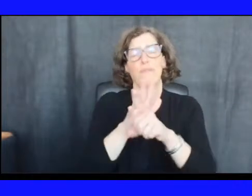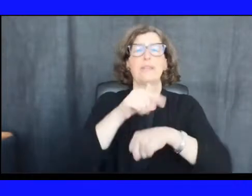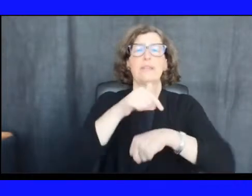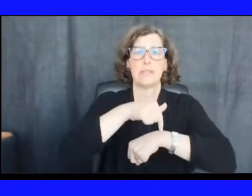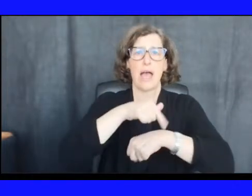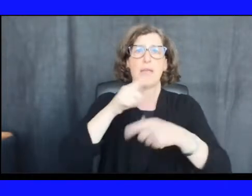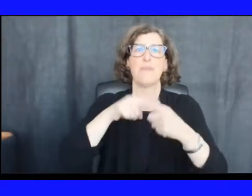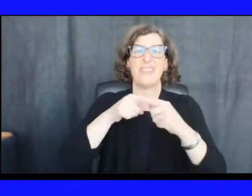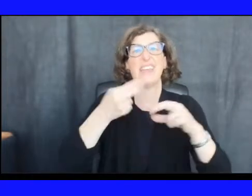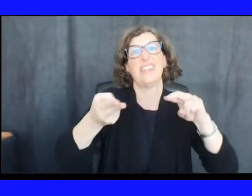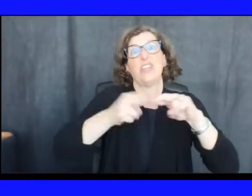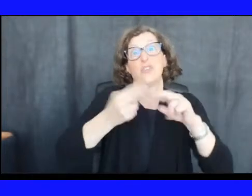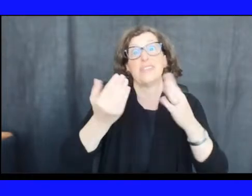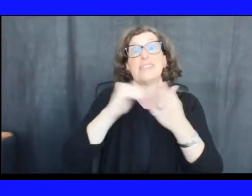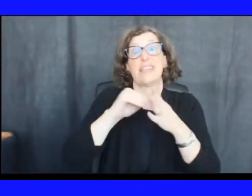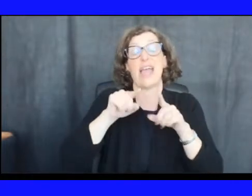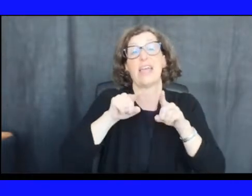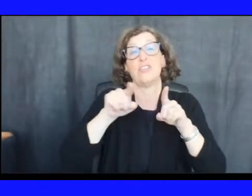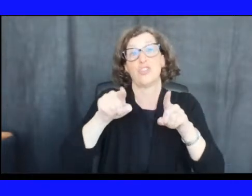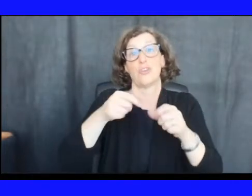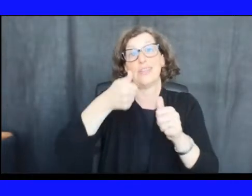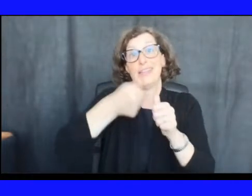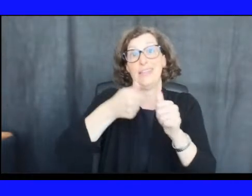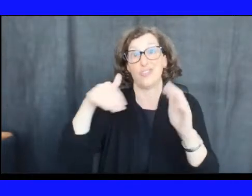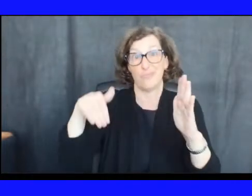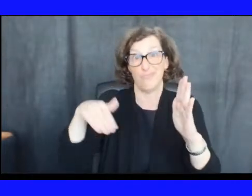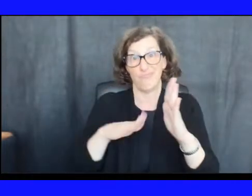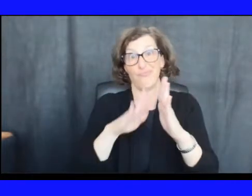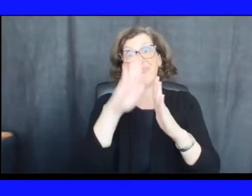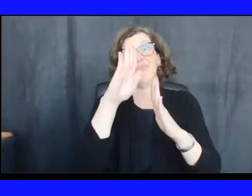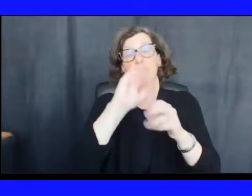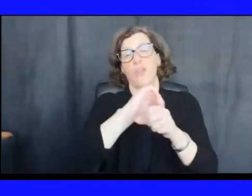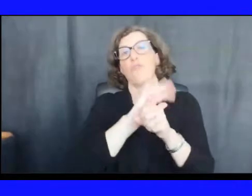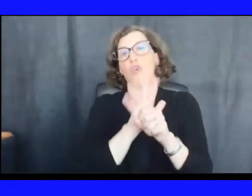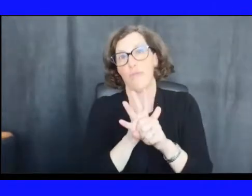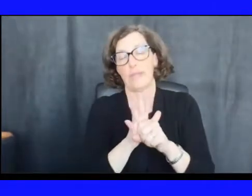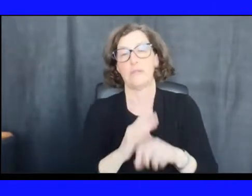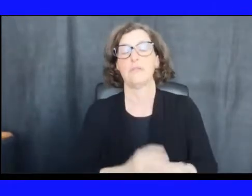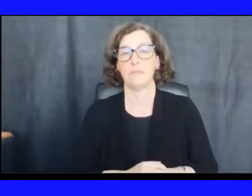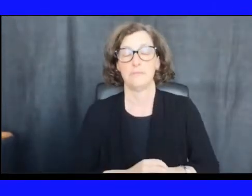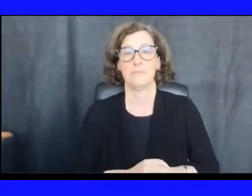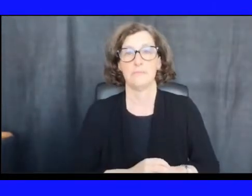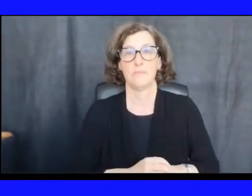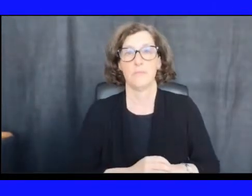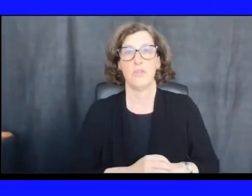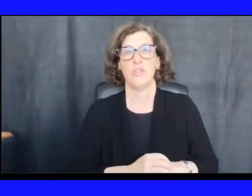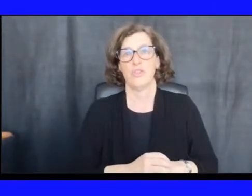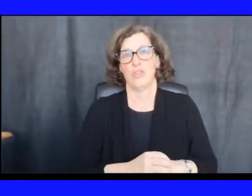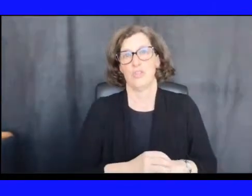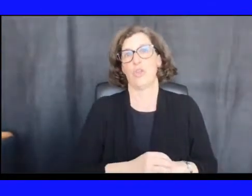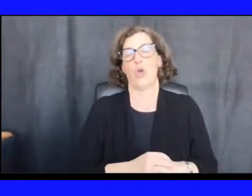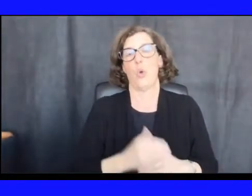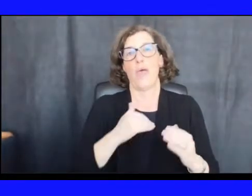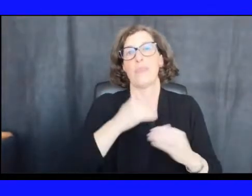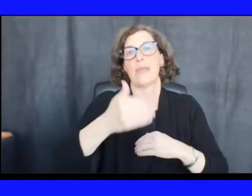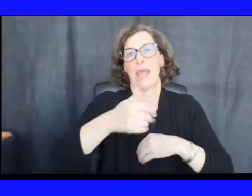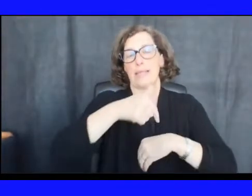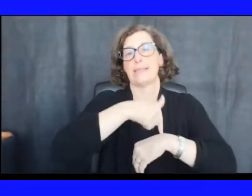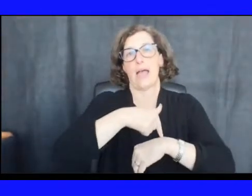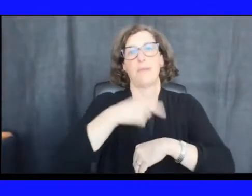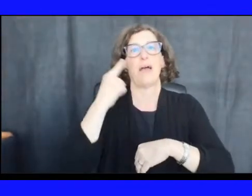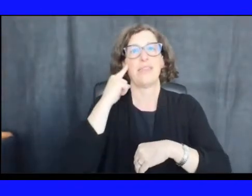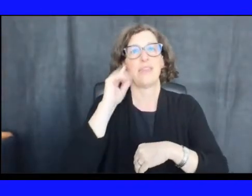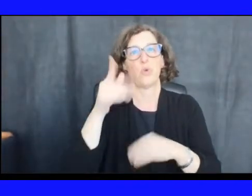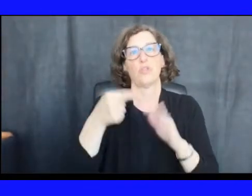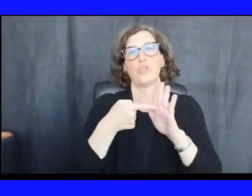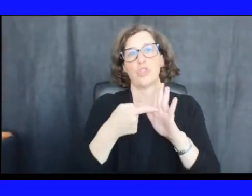So our quality and outcomes post-acute care all-cause hospitalization rate also stayed steady, 1.73 per